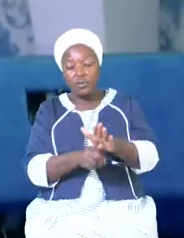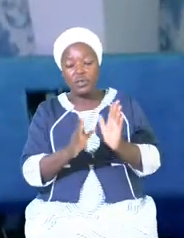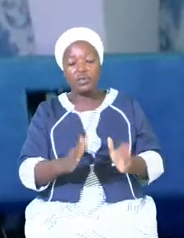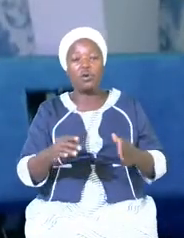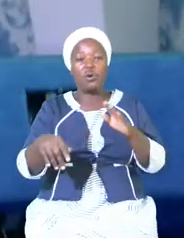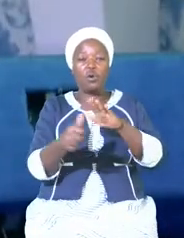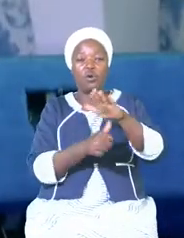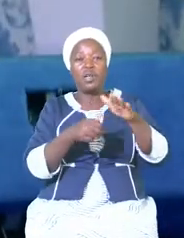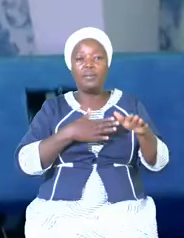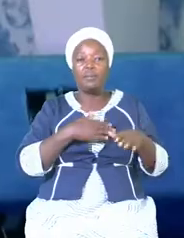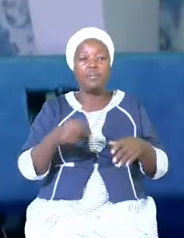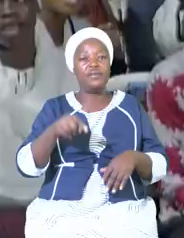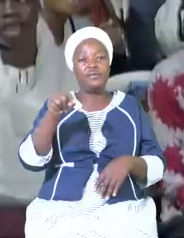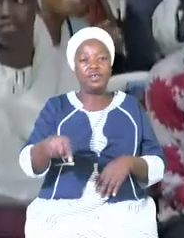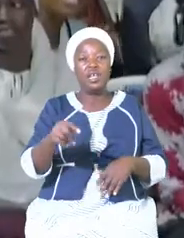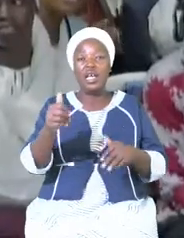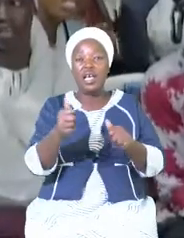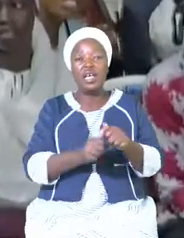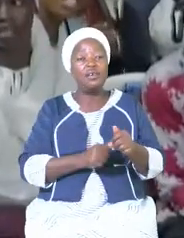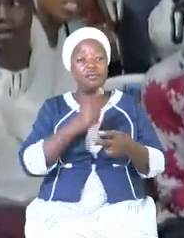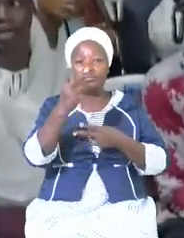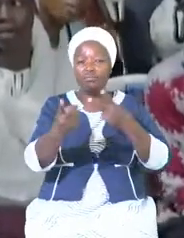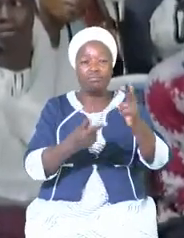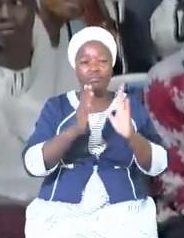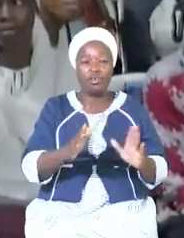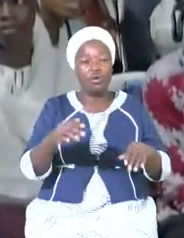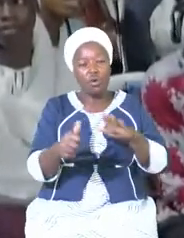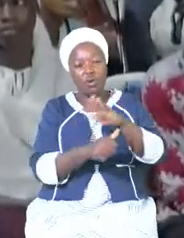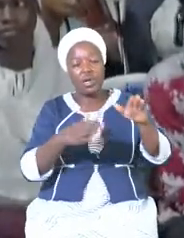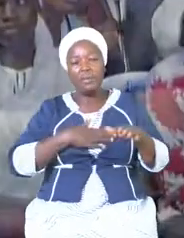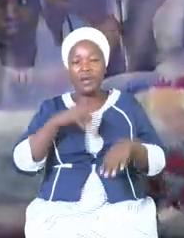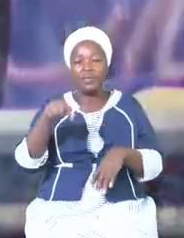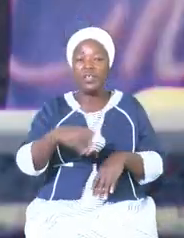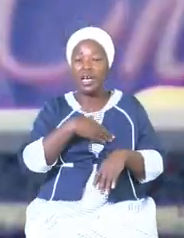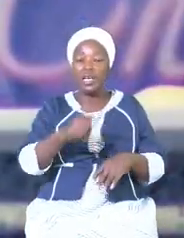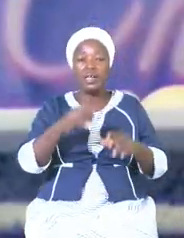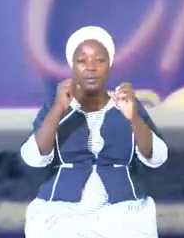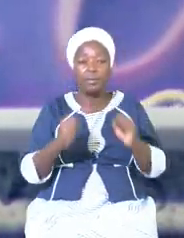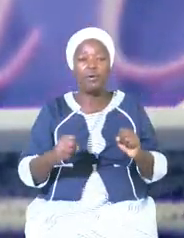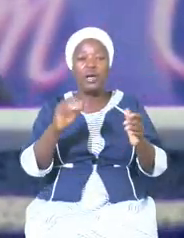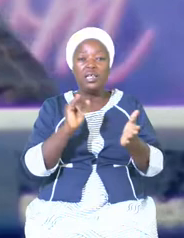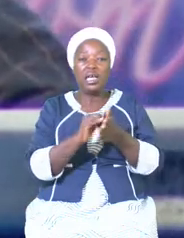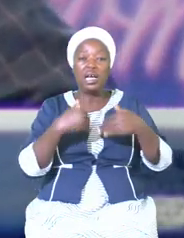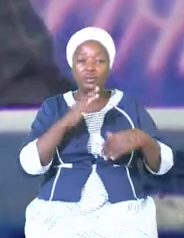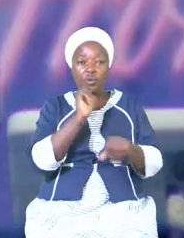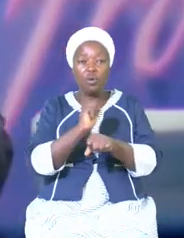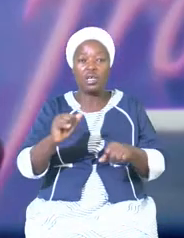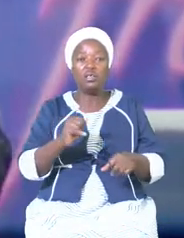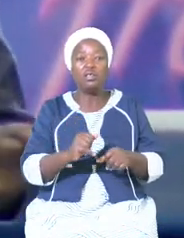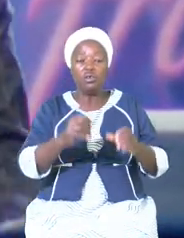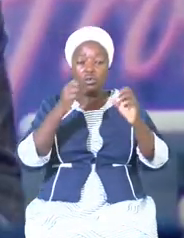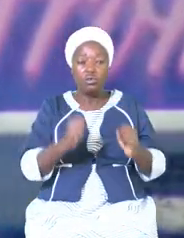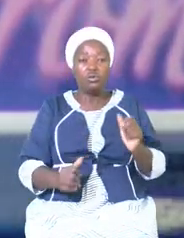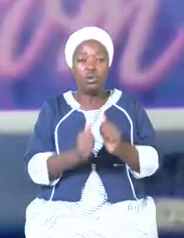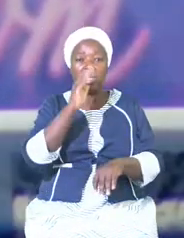Every stranger under my feet. And the power that had been operating stronger than your life